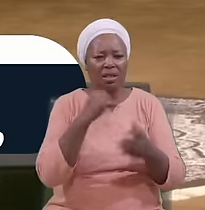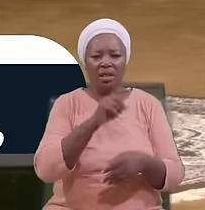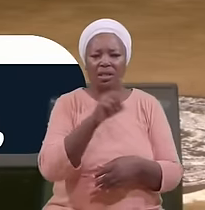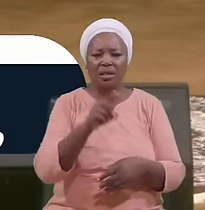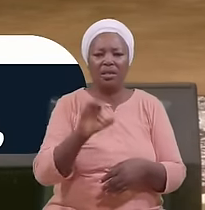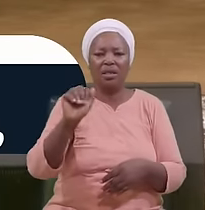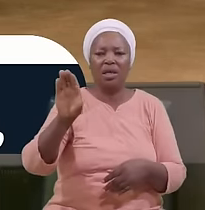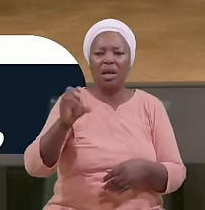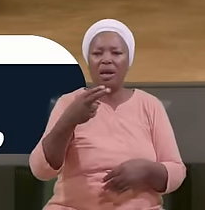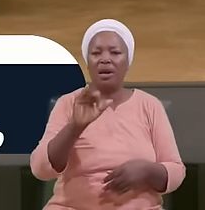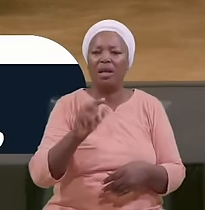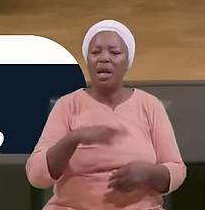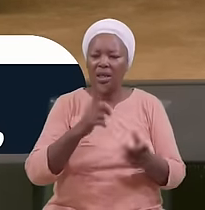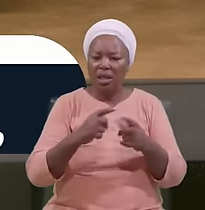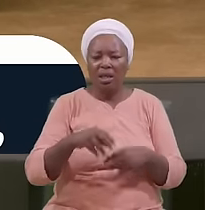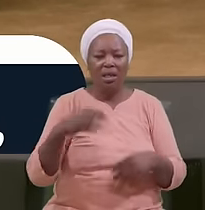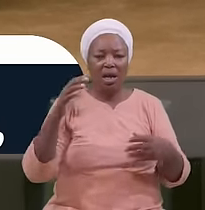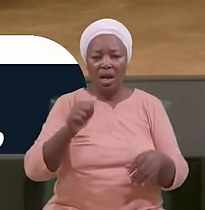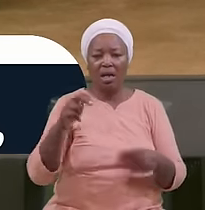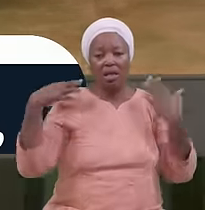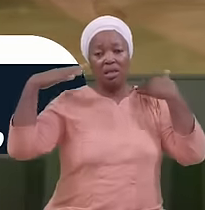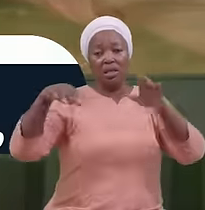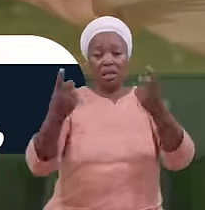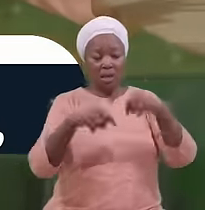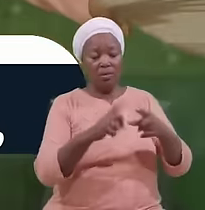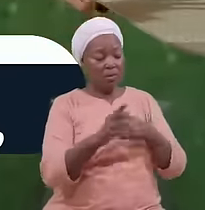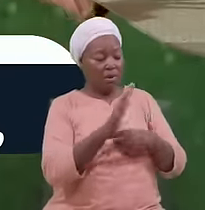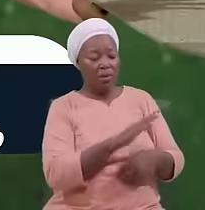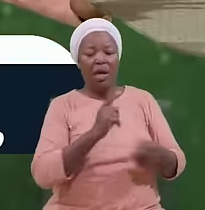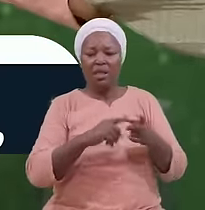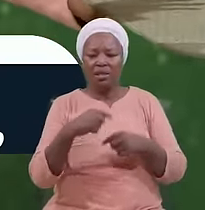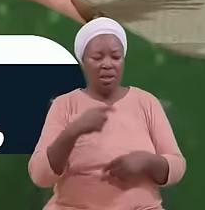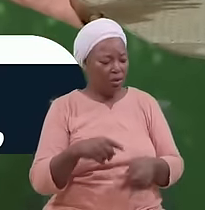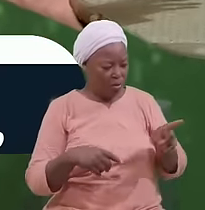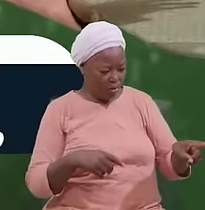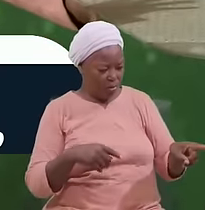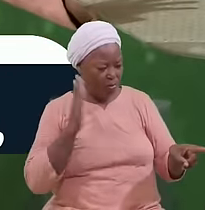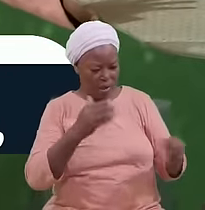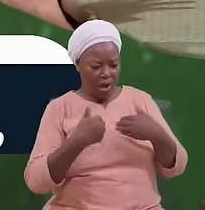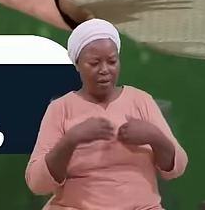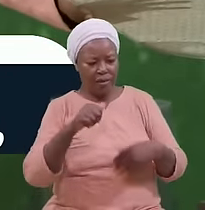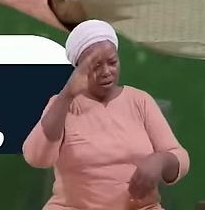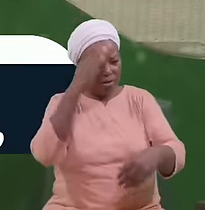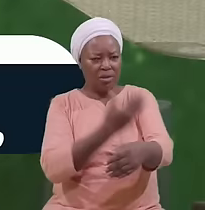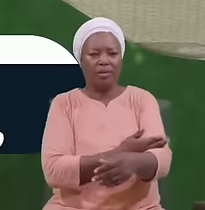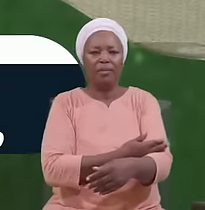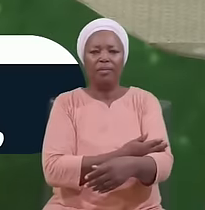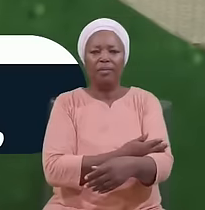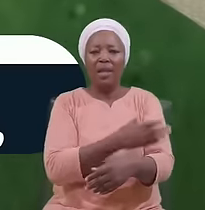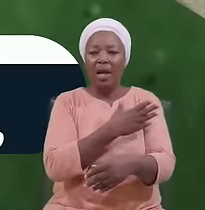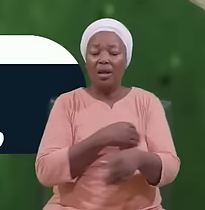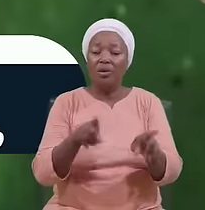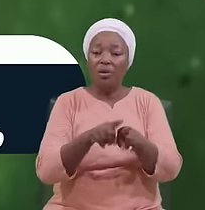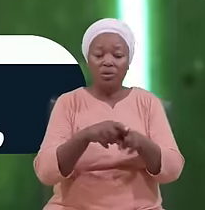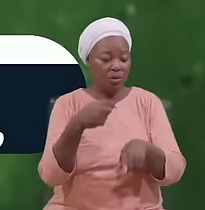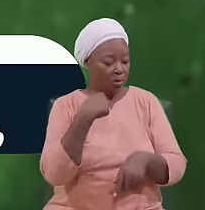angel came to him and said, you're going to have a son. And even told him